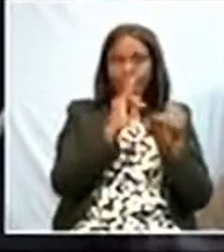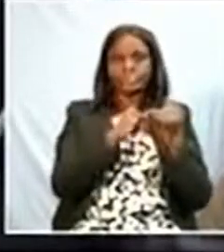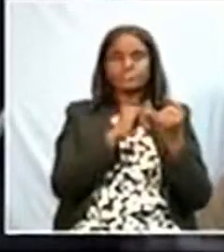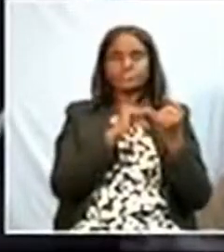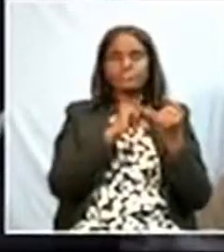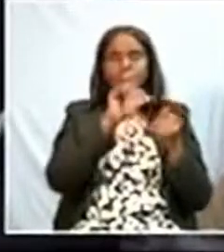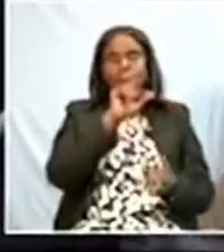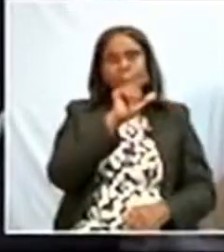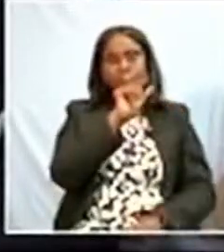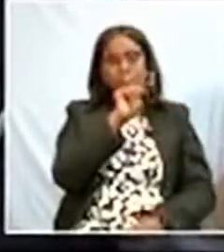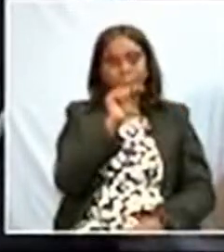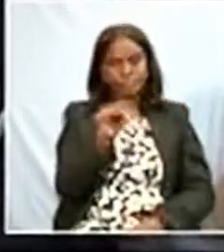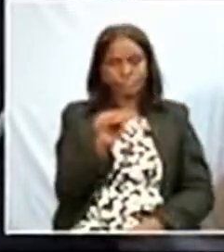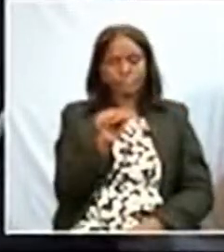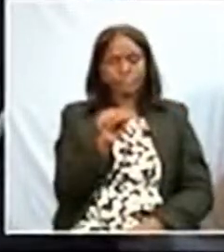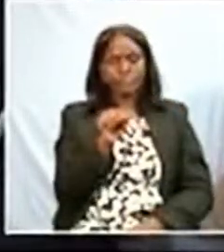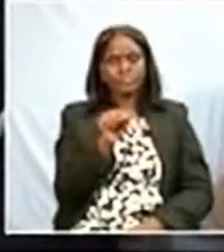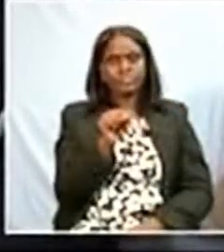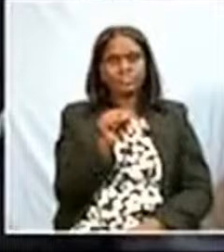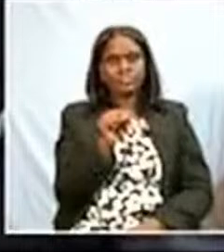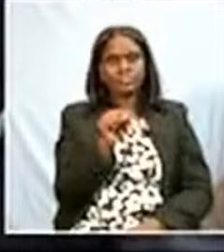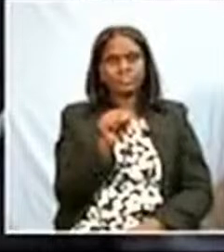September 2022.